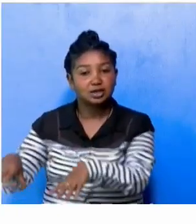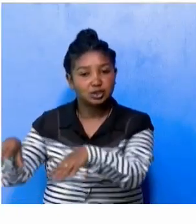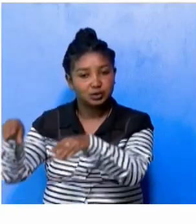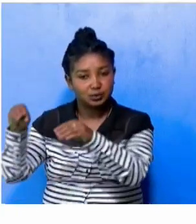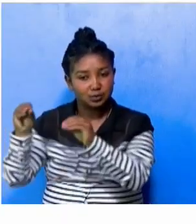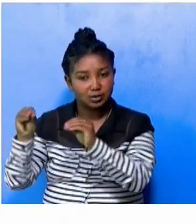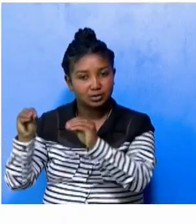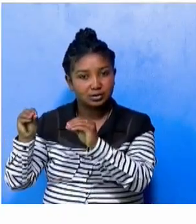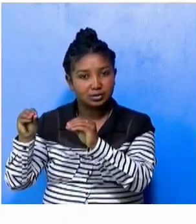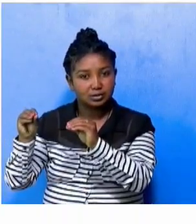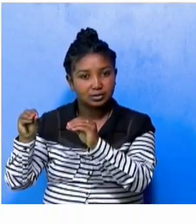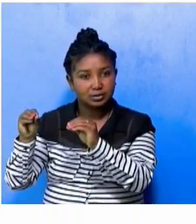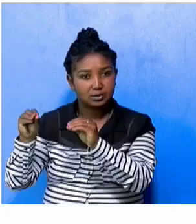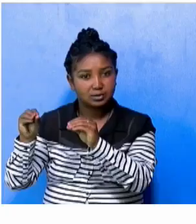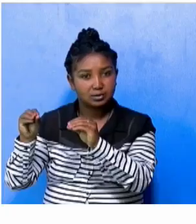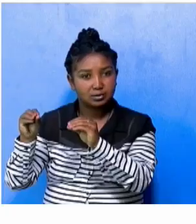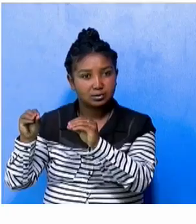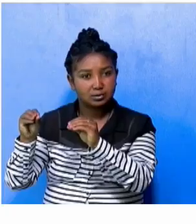students